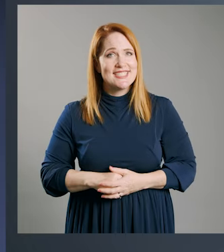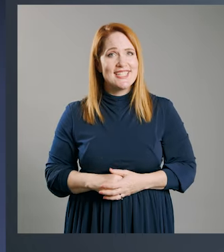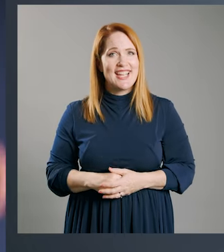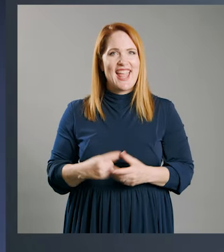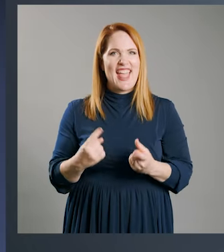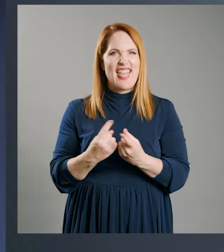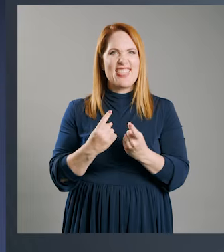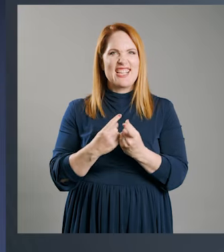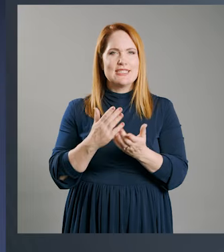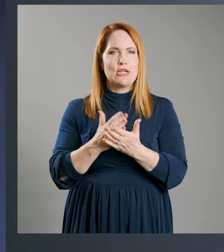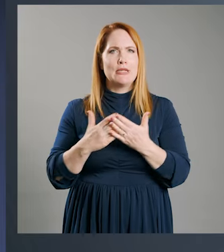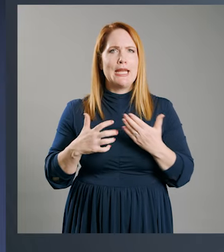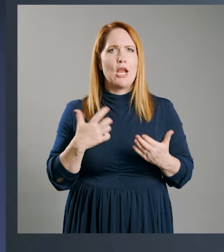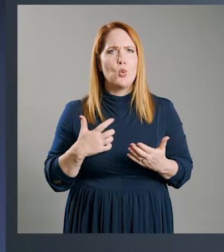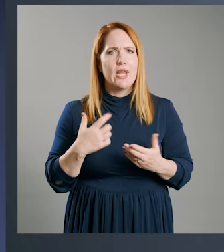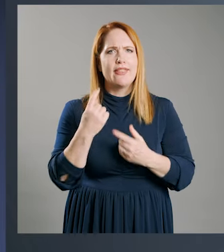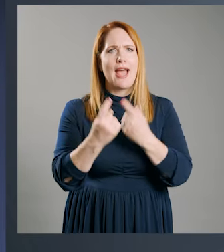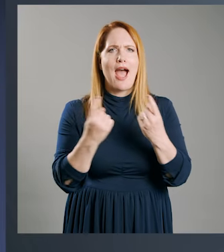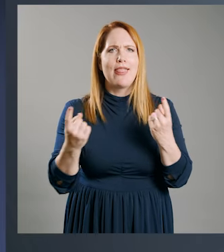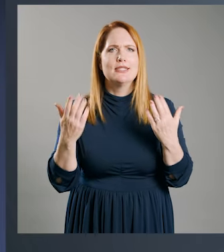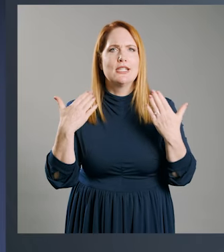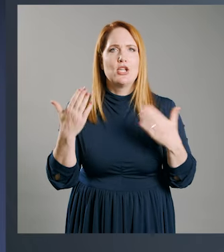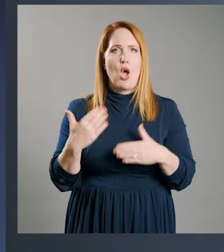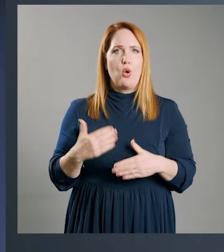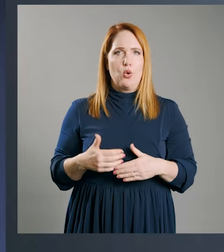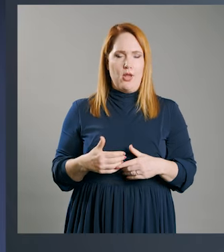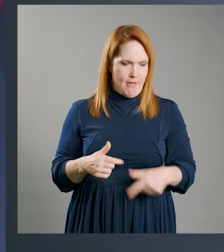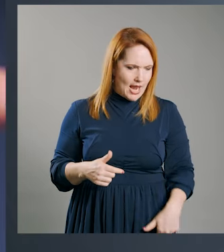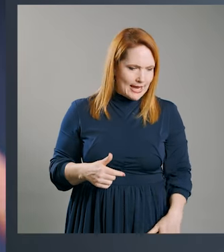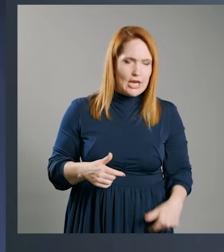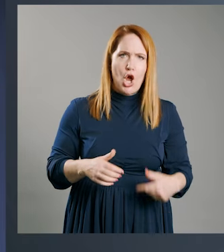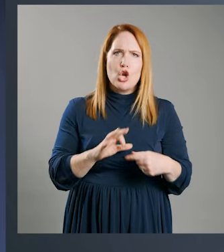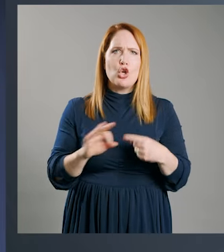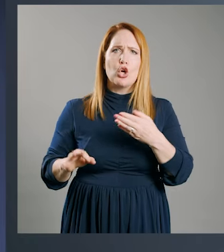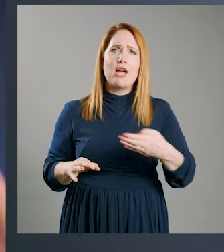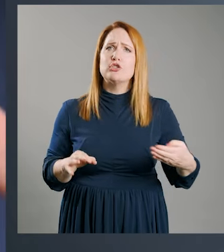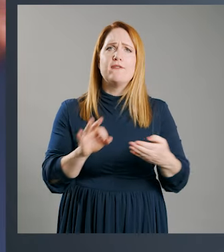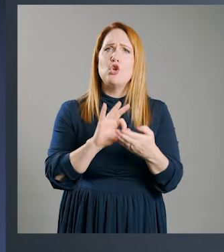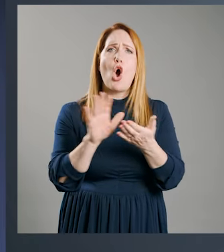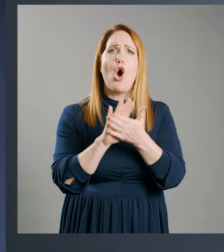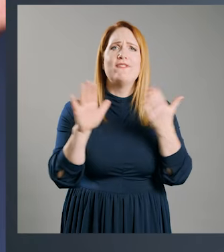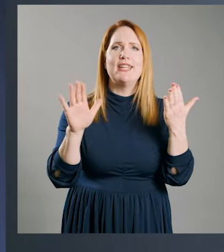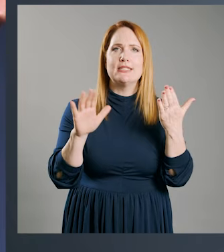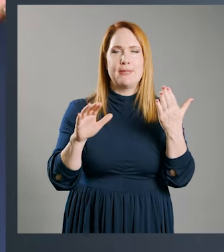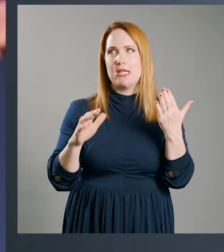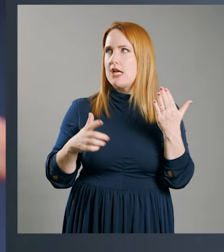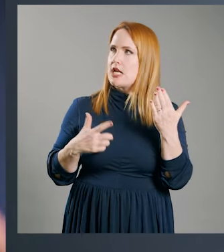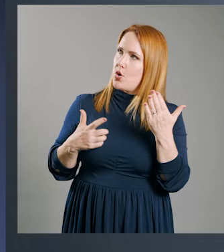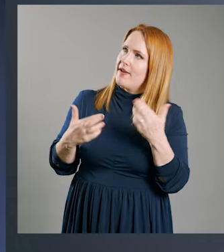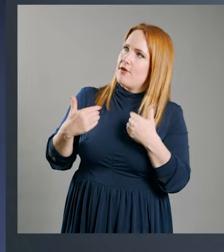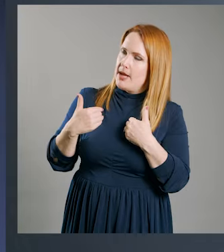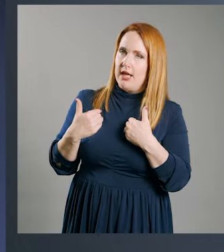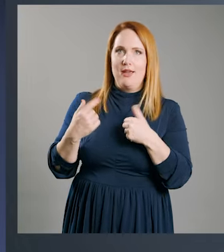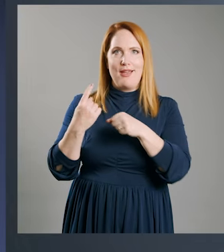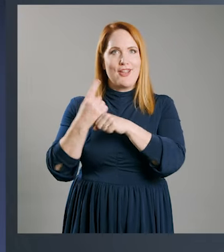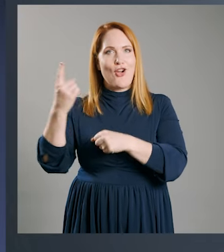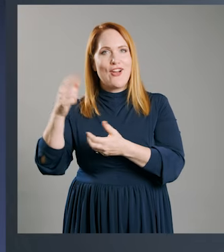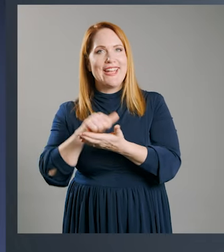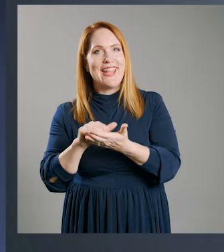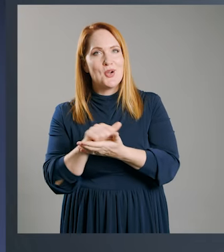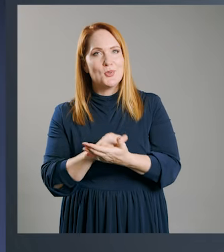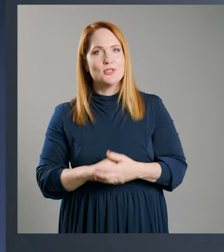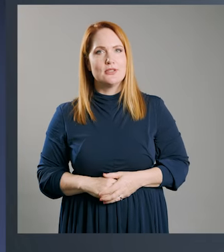Like, things that are so annoying that no one else would know. I mean, I hadn't had my leg cut off. It wasn't like it was bleeding profusely. It was just annoying for me,